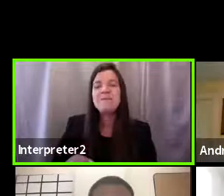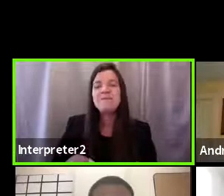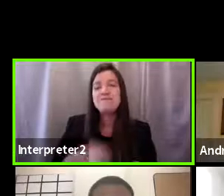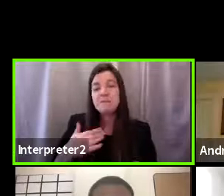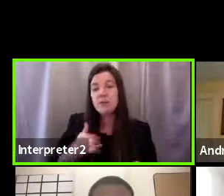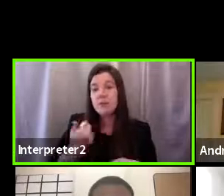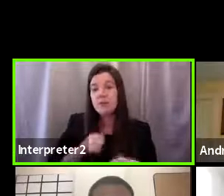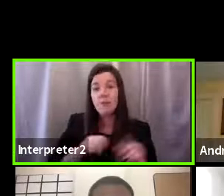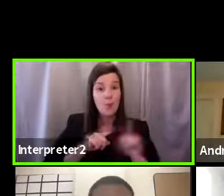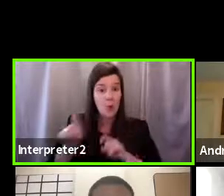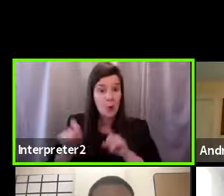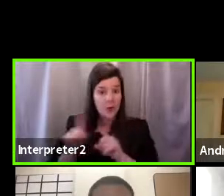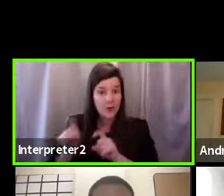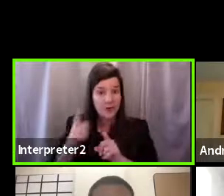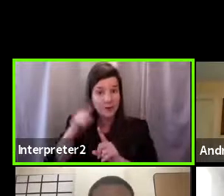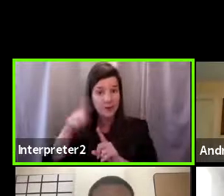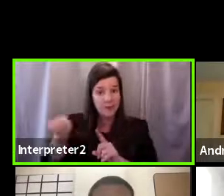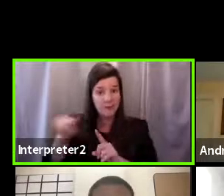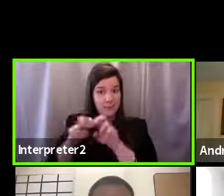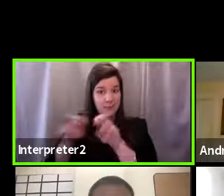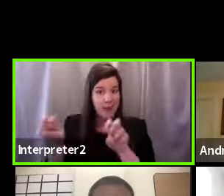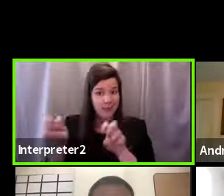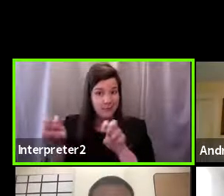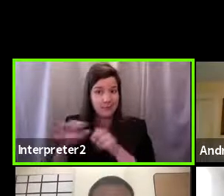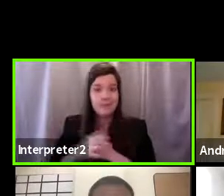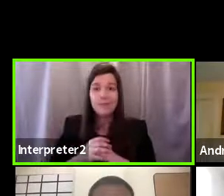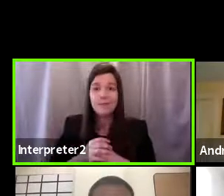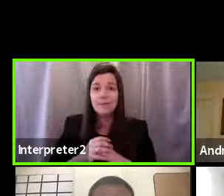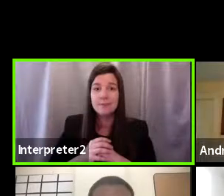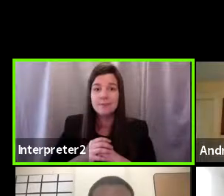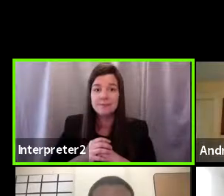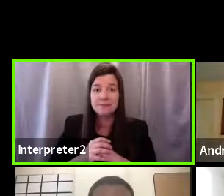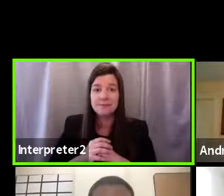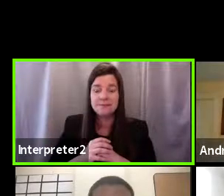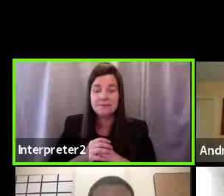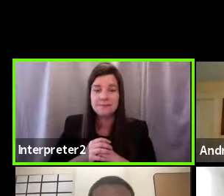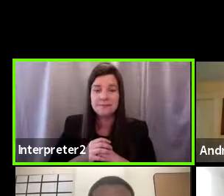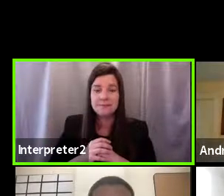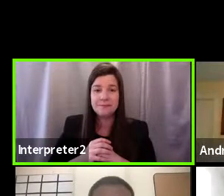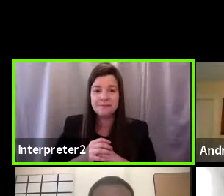any of the panelists that have preceded us on this budget?